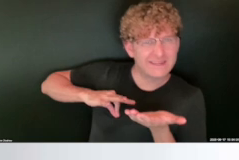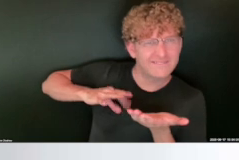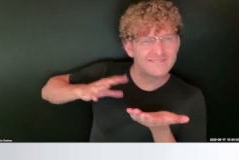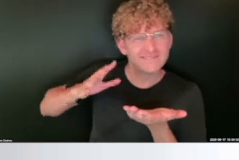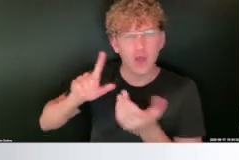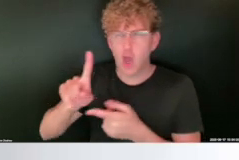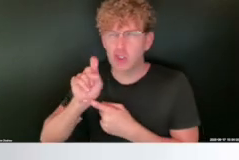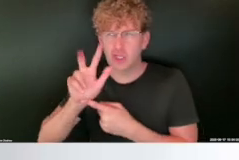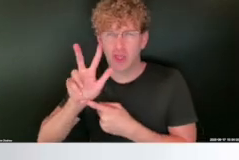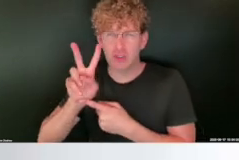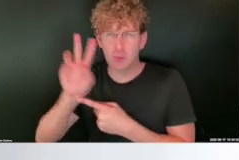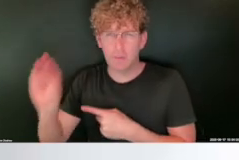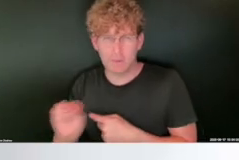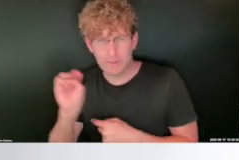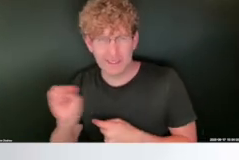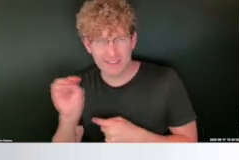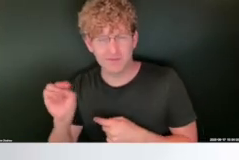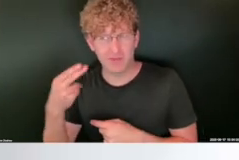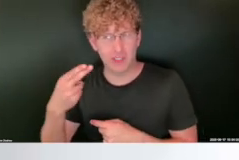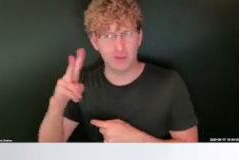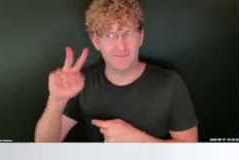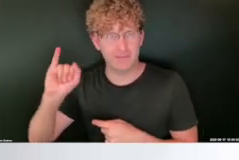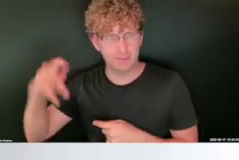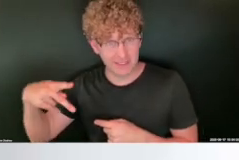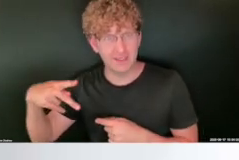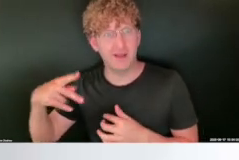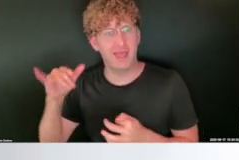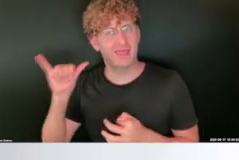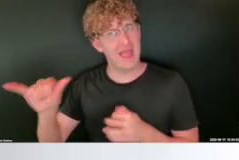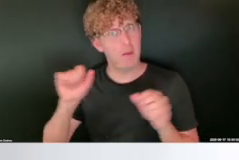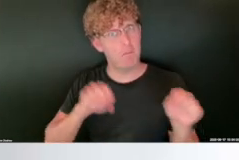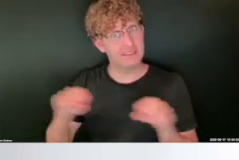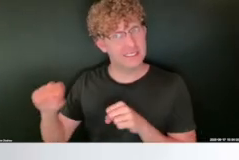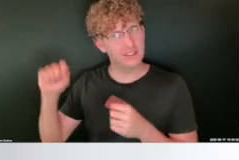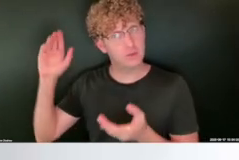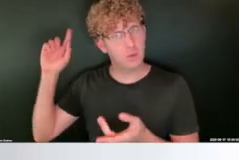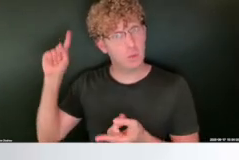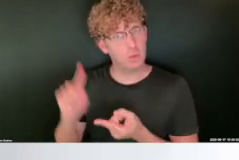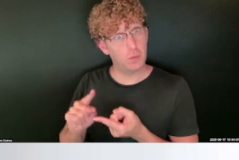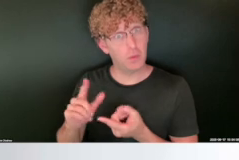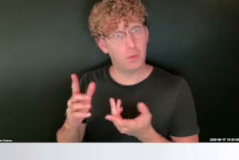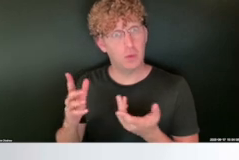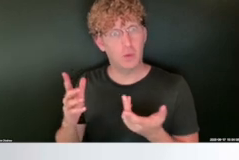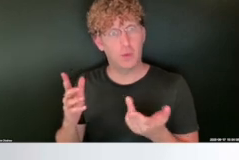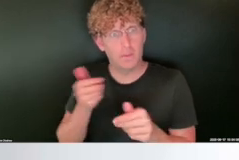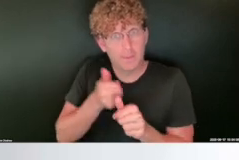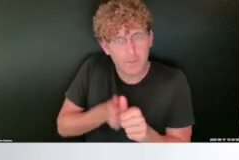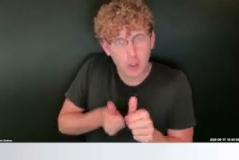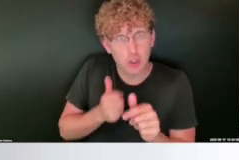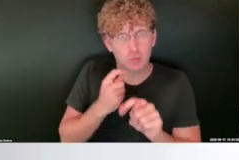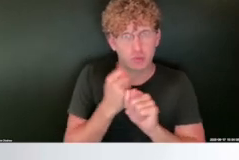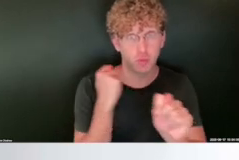HVIP, could that potential reduction in amount per truck incentives, particularly for Class 8 fuel cell